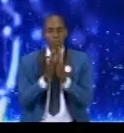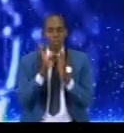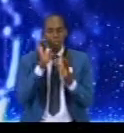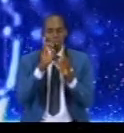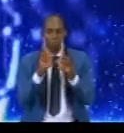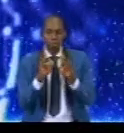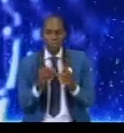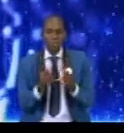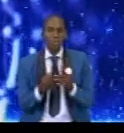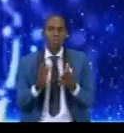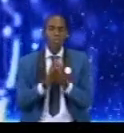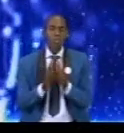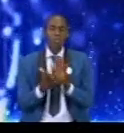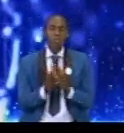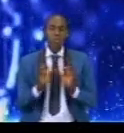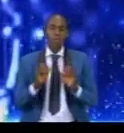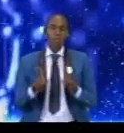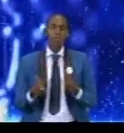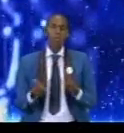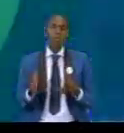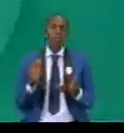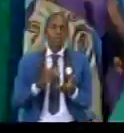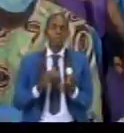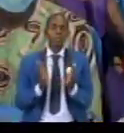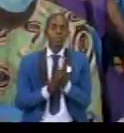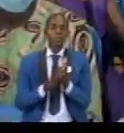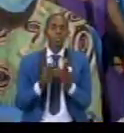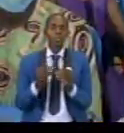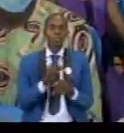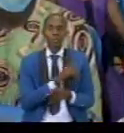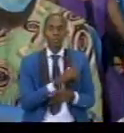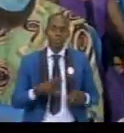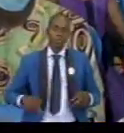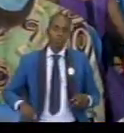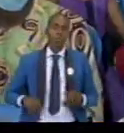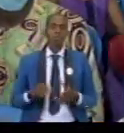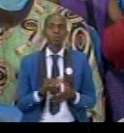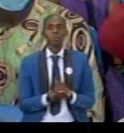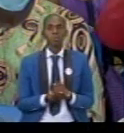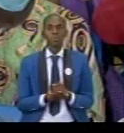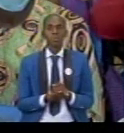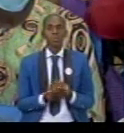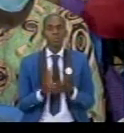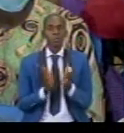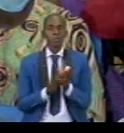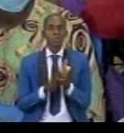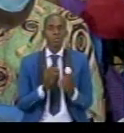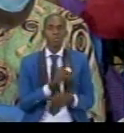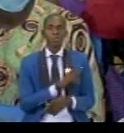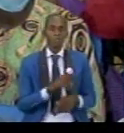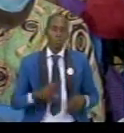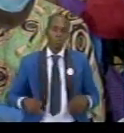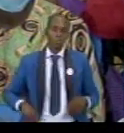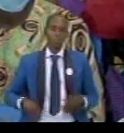Praise the Lord. To 150. Praise the Lord.